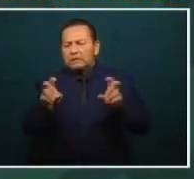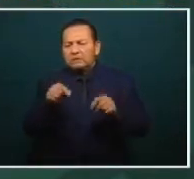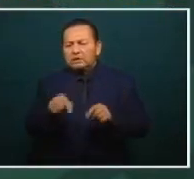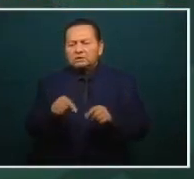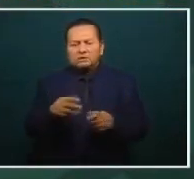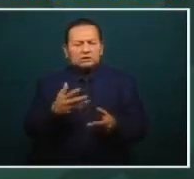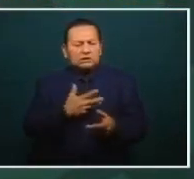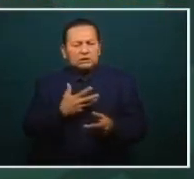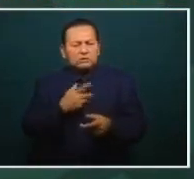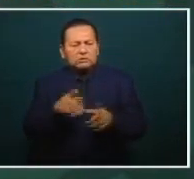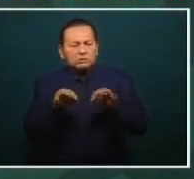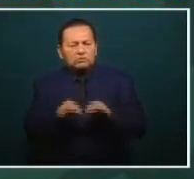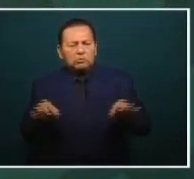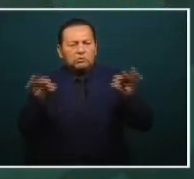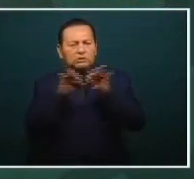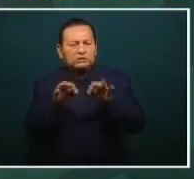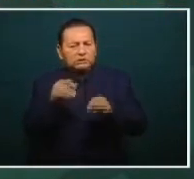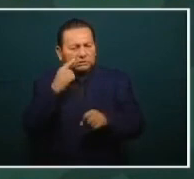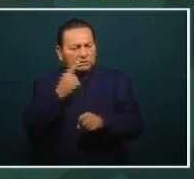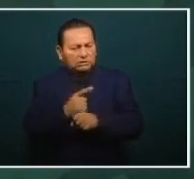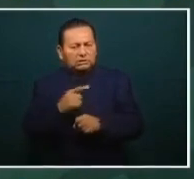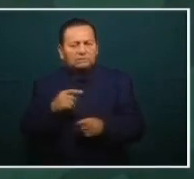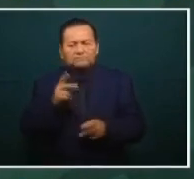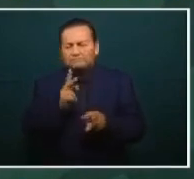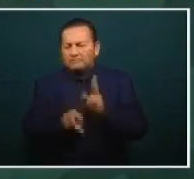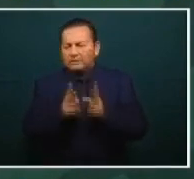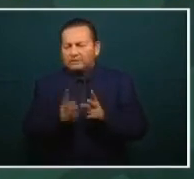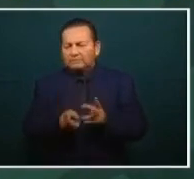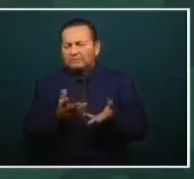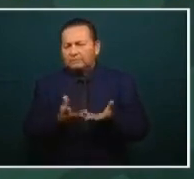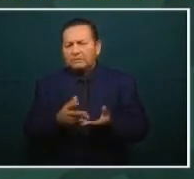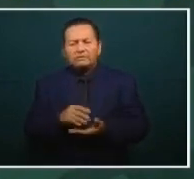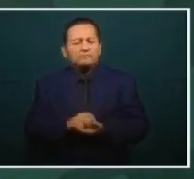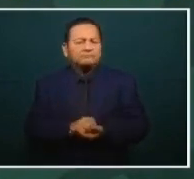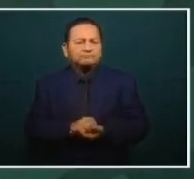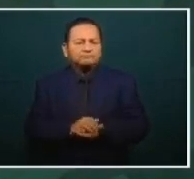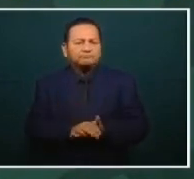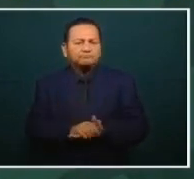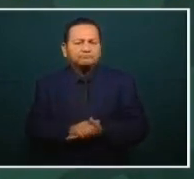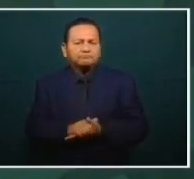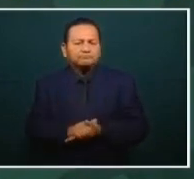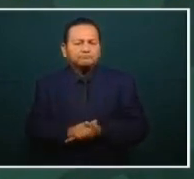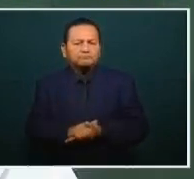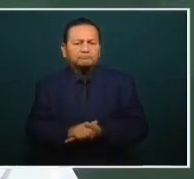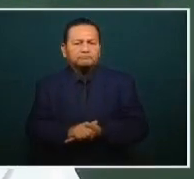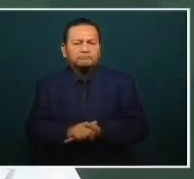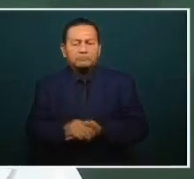to the people of Mexico regarding this matter. Because in general,